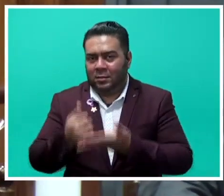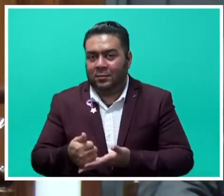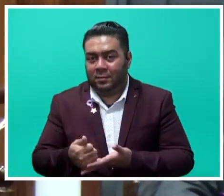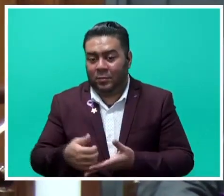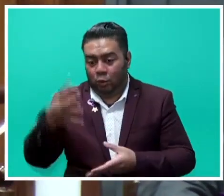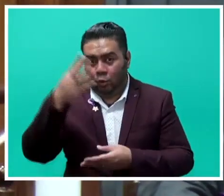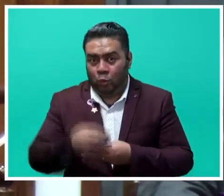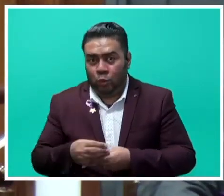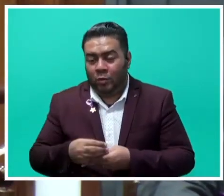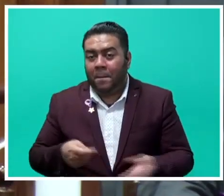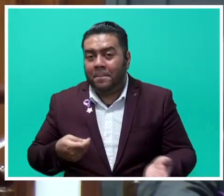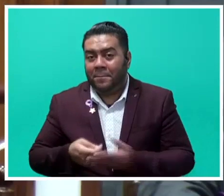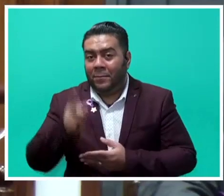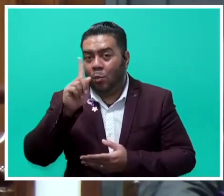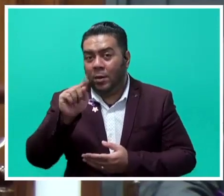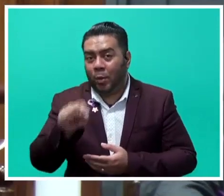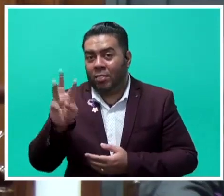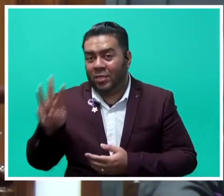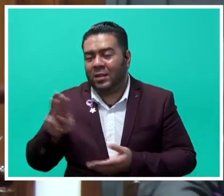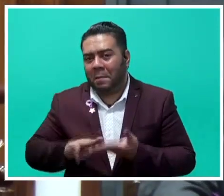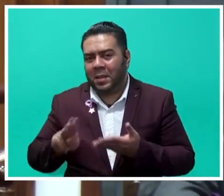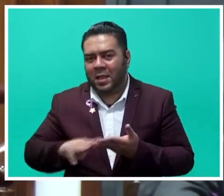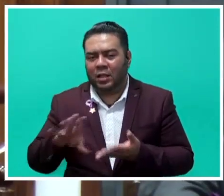total payment of $1.3 million.